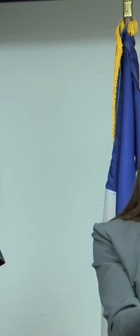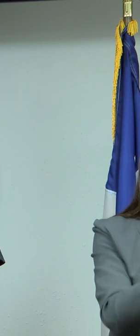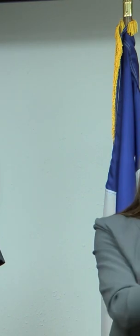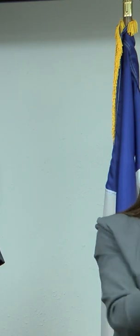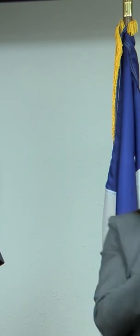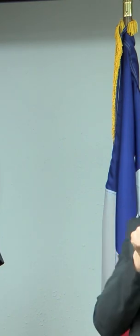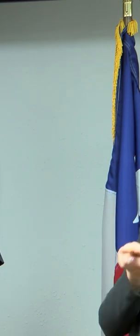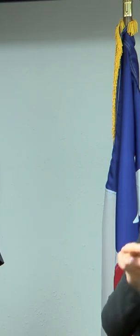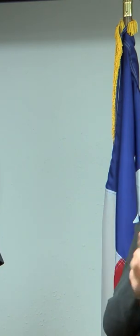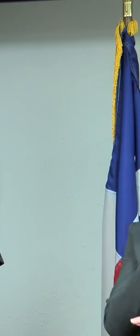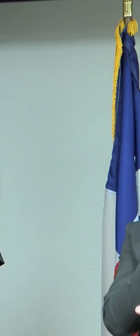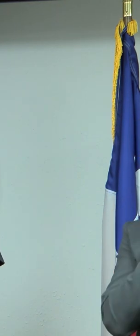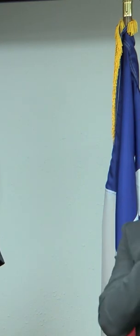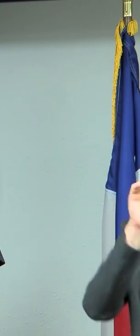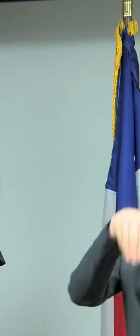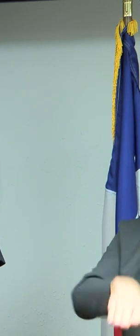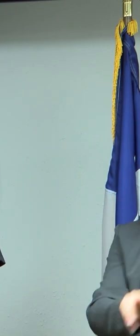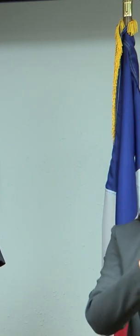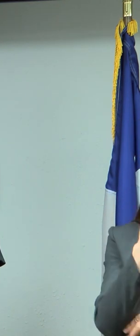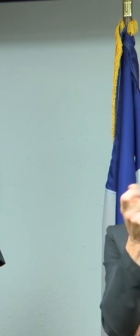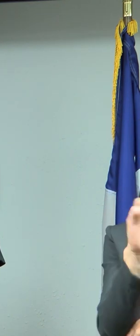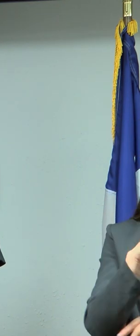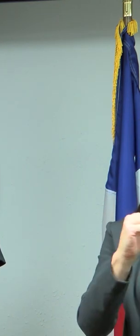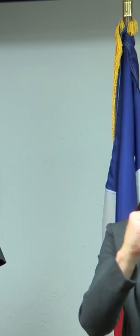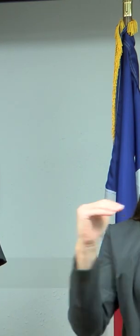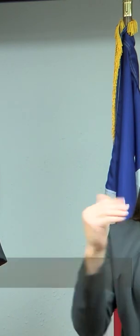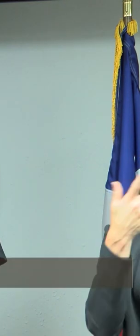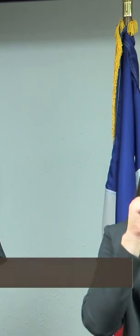river levels for our citizens and jurisdictions.